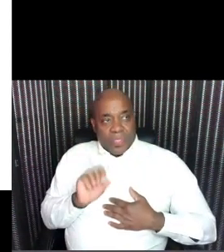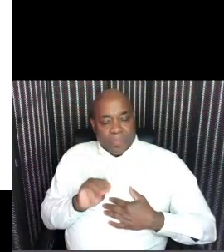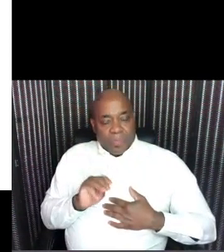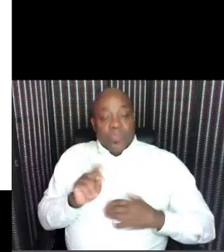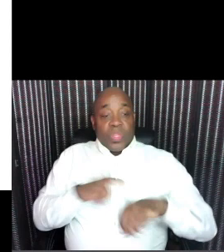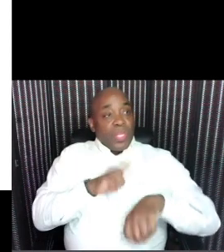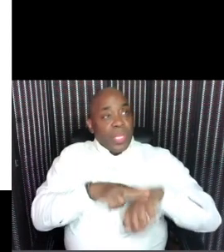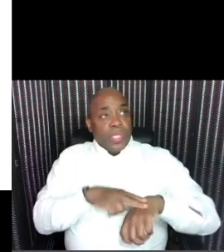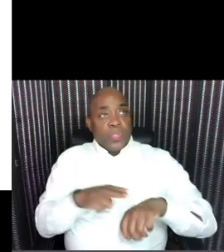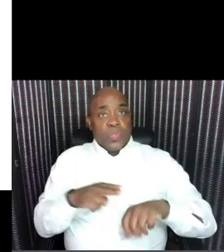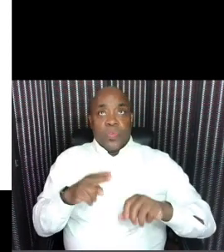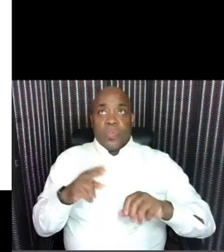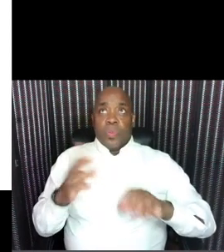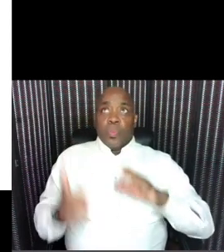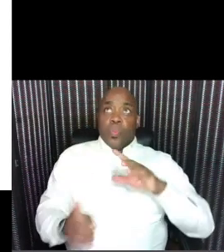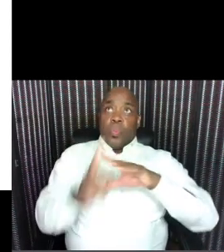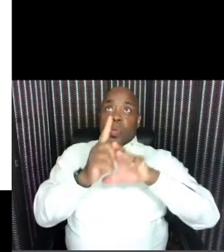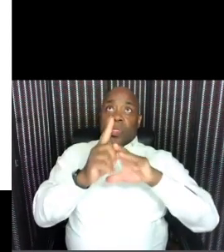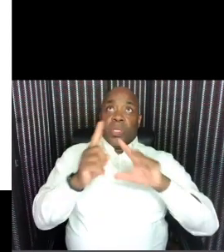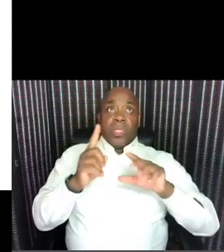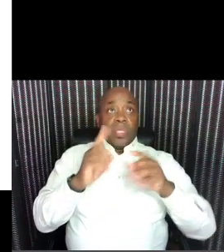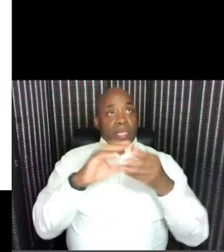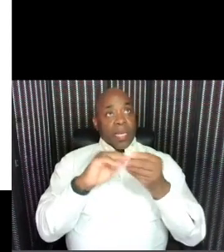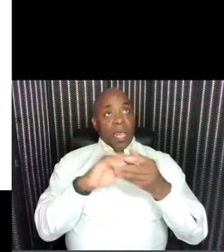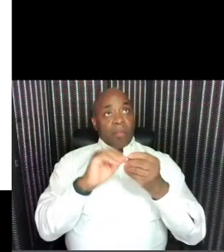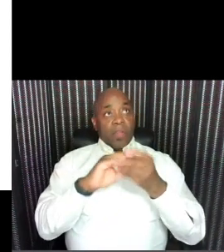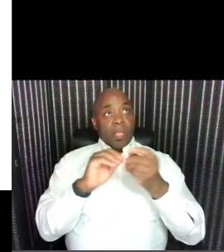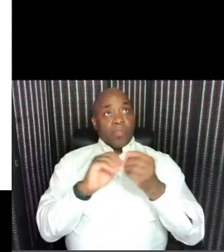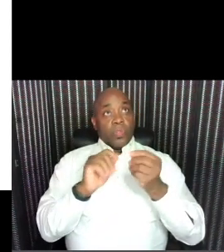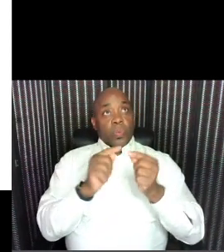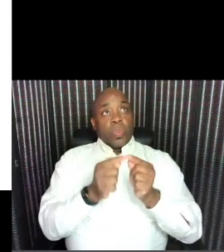up narratives to try to counter it.